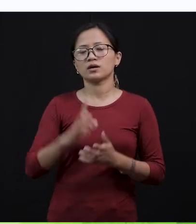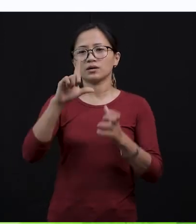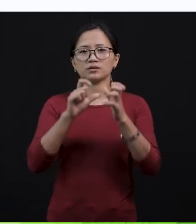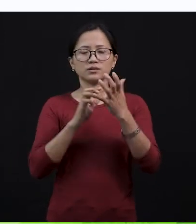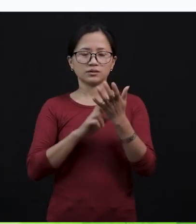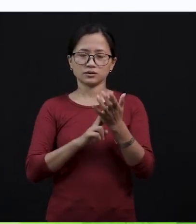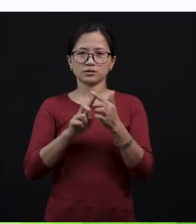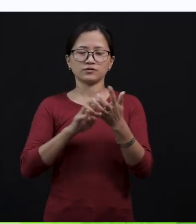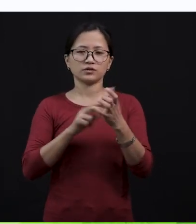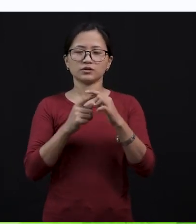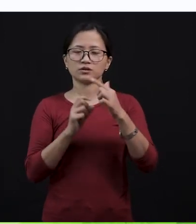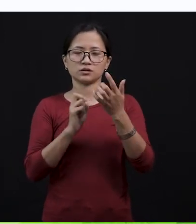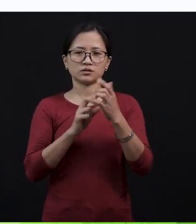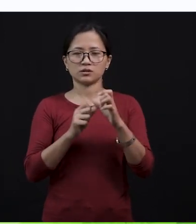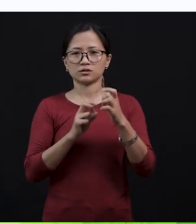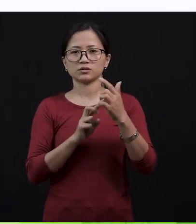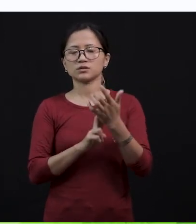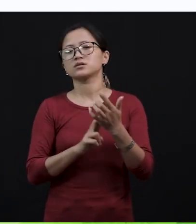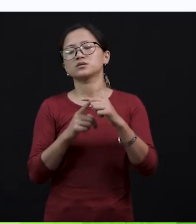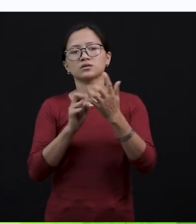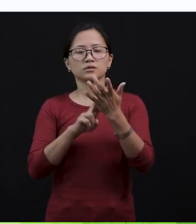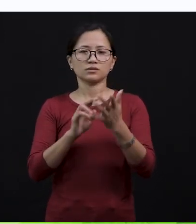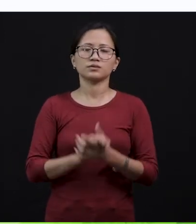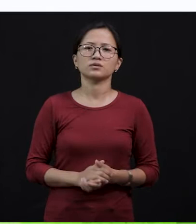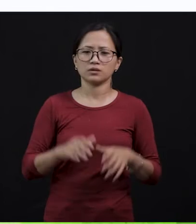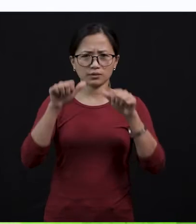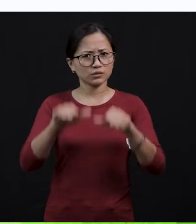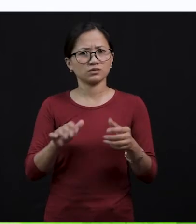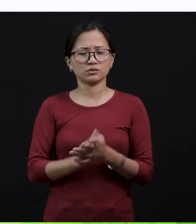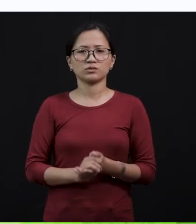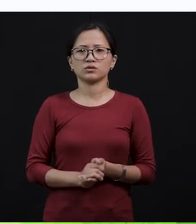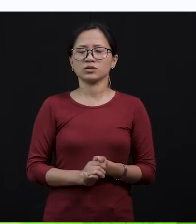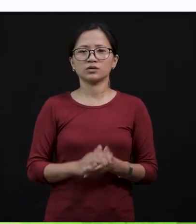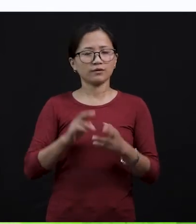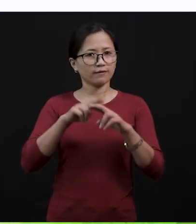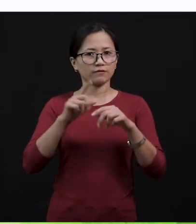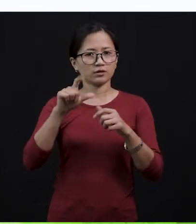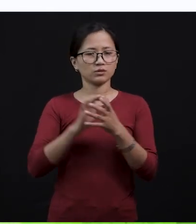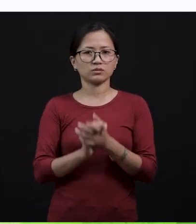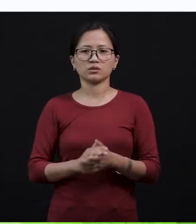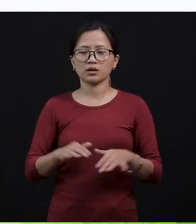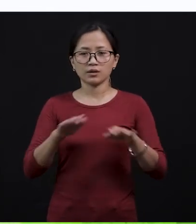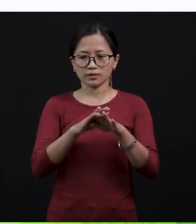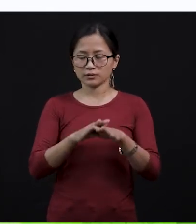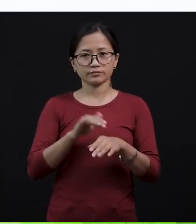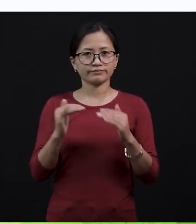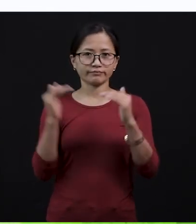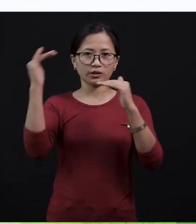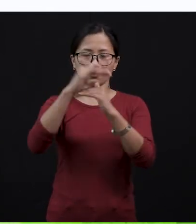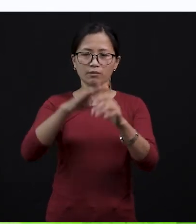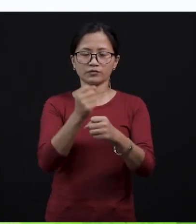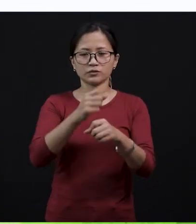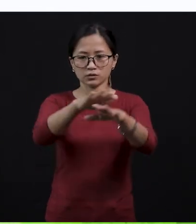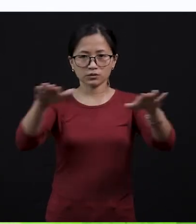is this levitation? Levitation is the ability to be able to float above ground. And